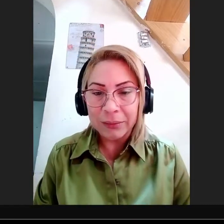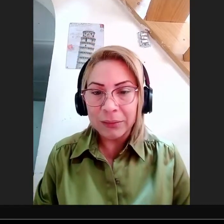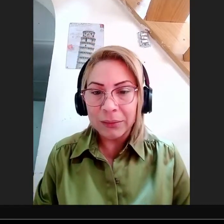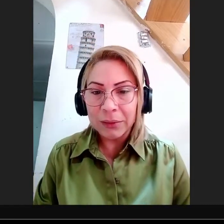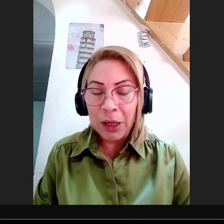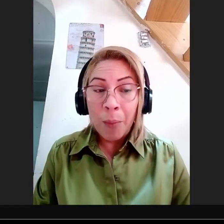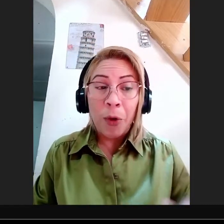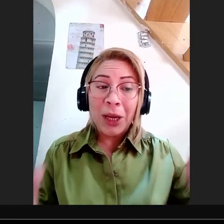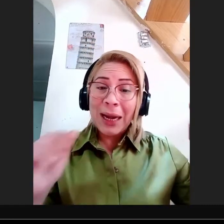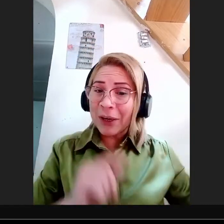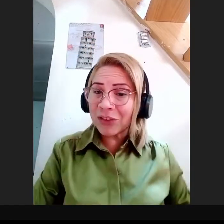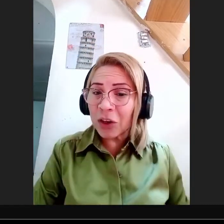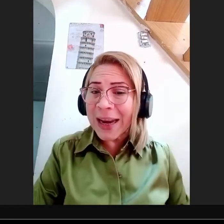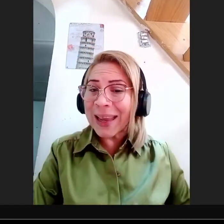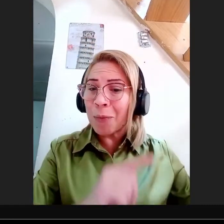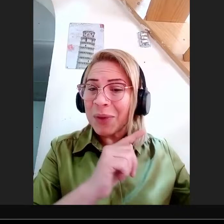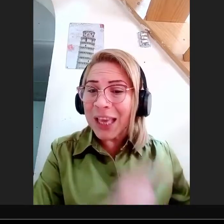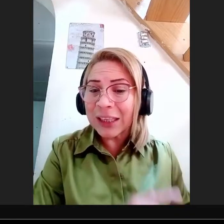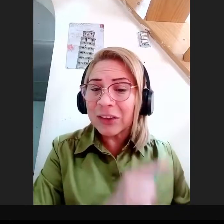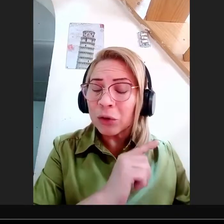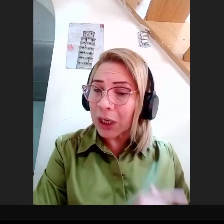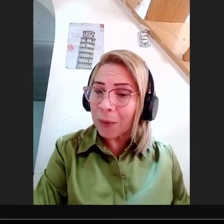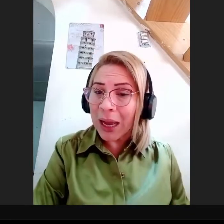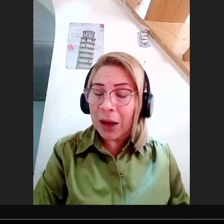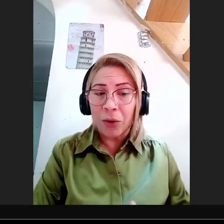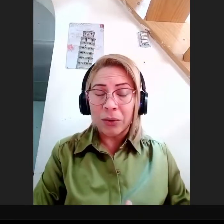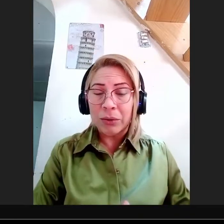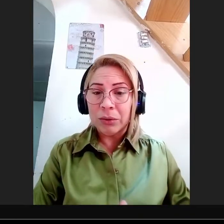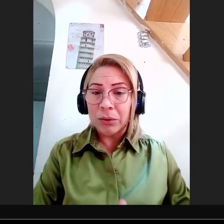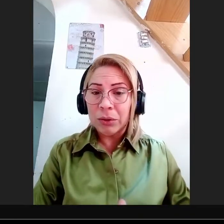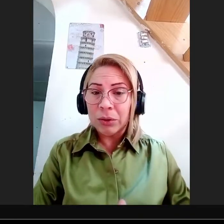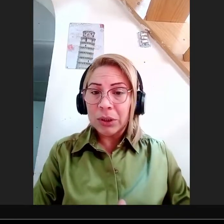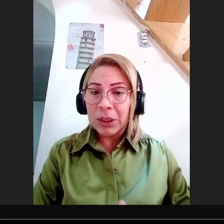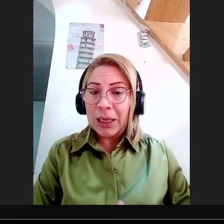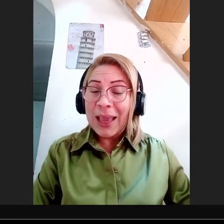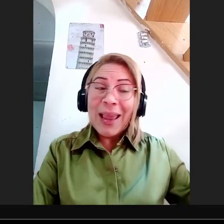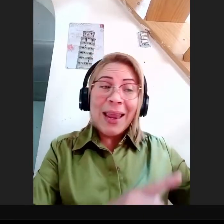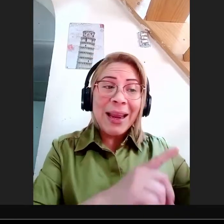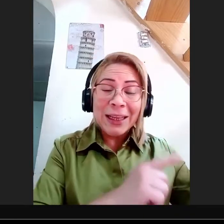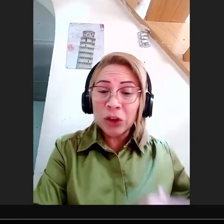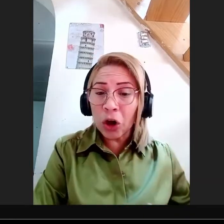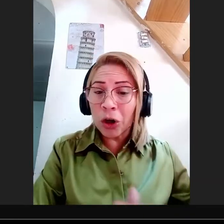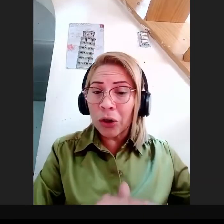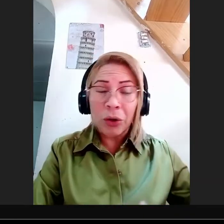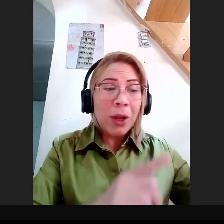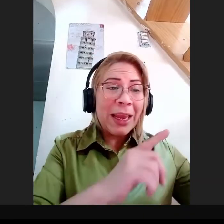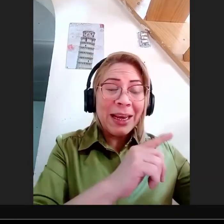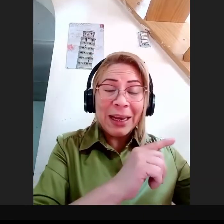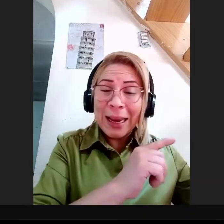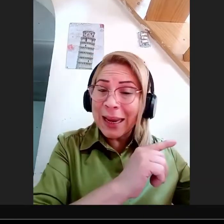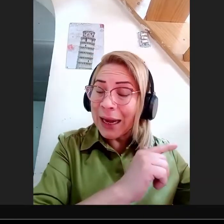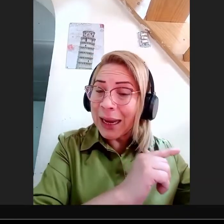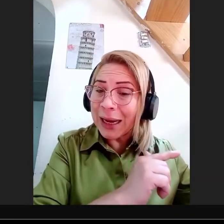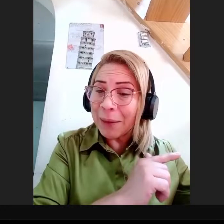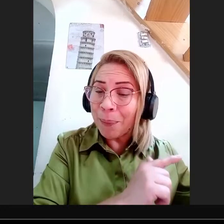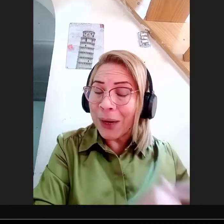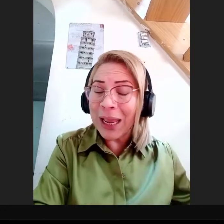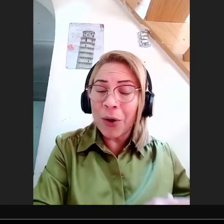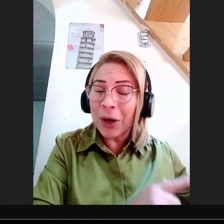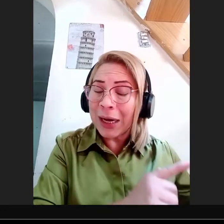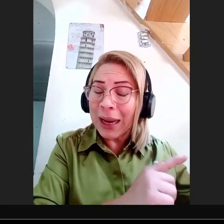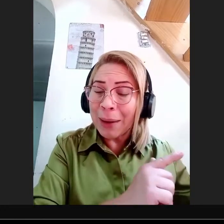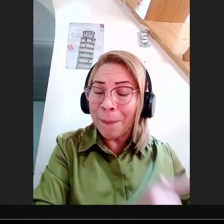whether directly or indirectly. We are all victims because those that lose a